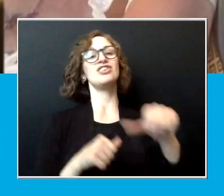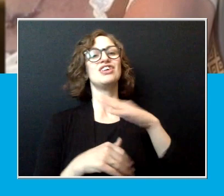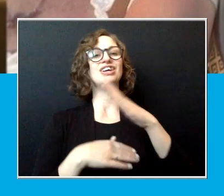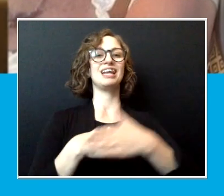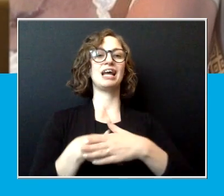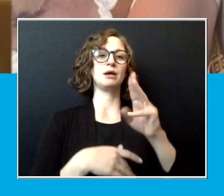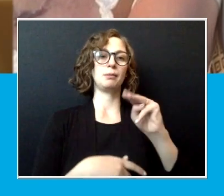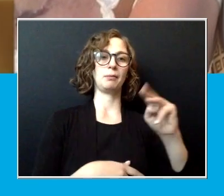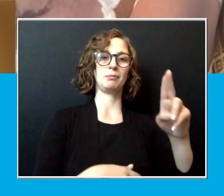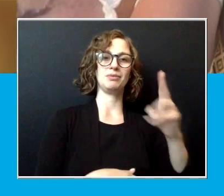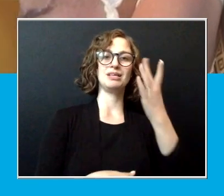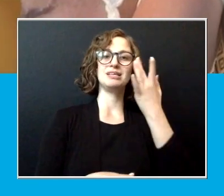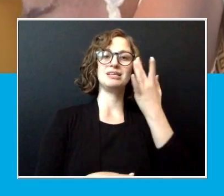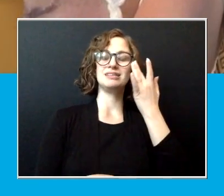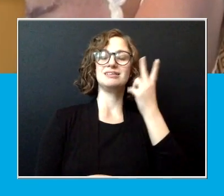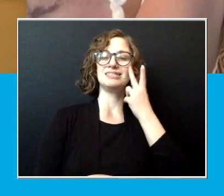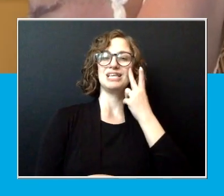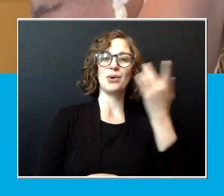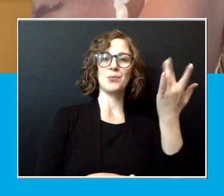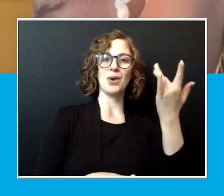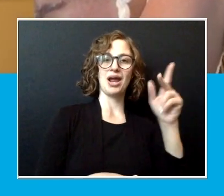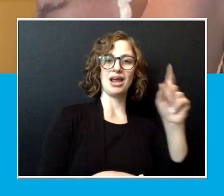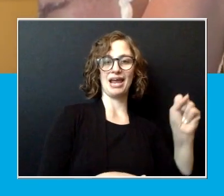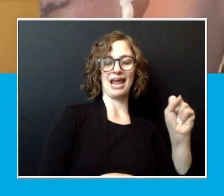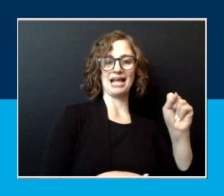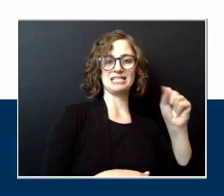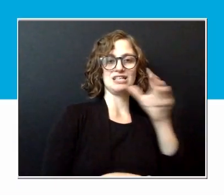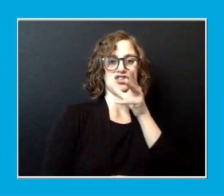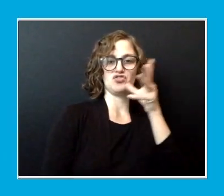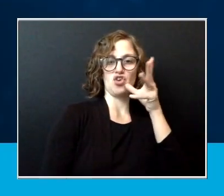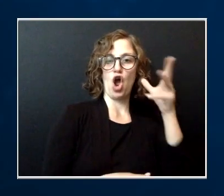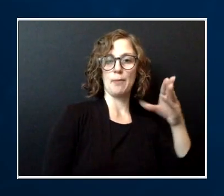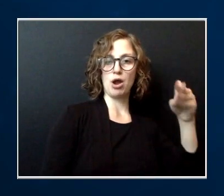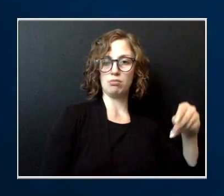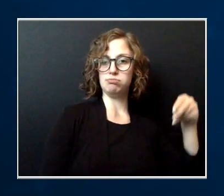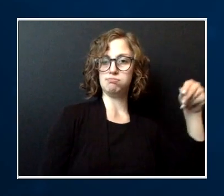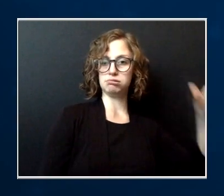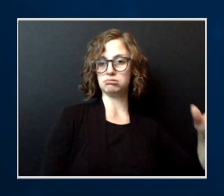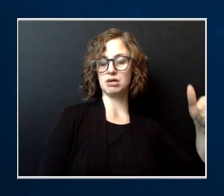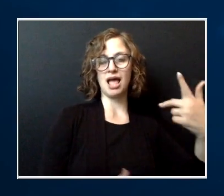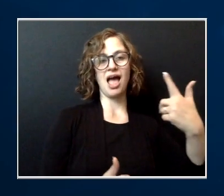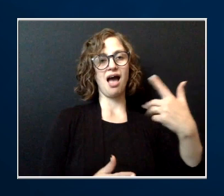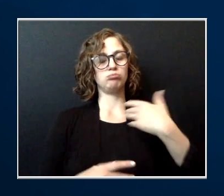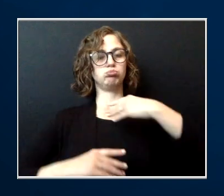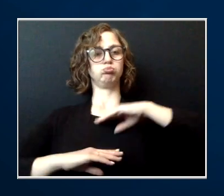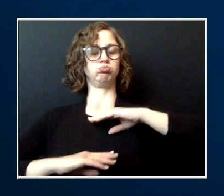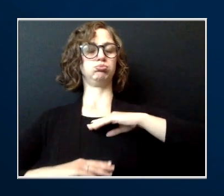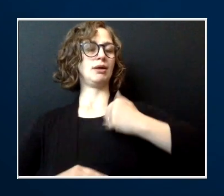Kansas farmer to spend big and fulfill a little girl's dream. Friday at 8.